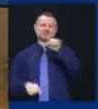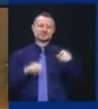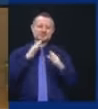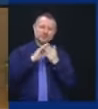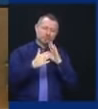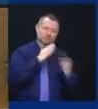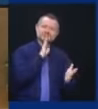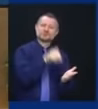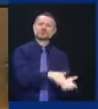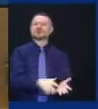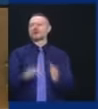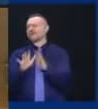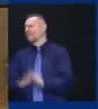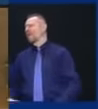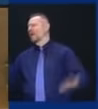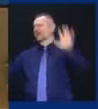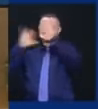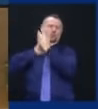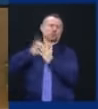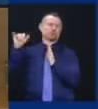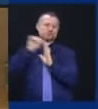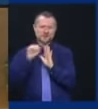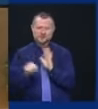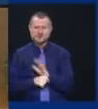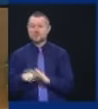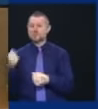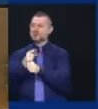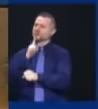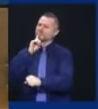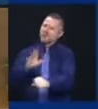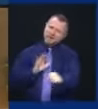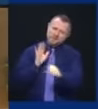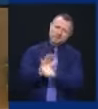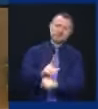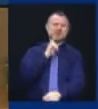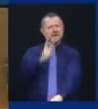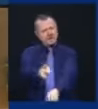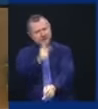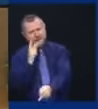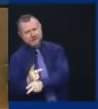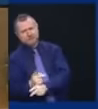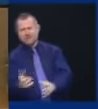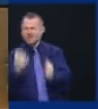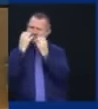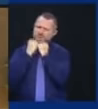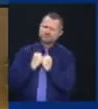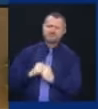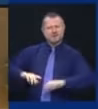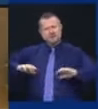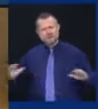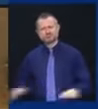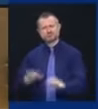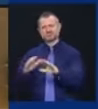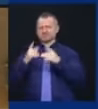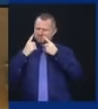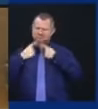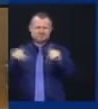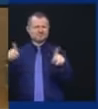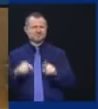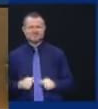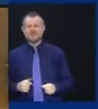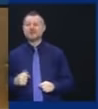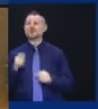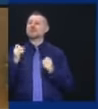all over the state. You're a man of your word, and you are a man of principle, and you're a man of action. A lot of people talk a good